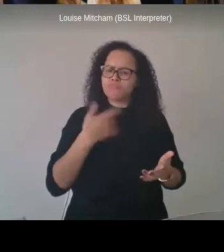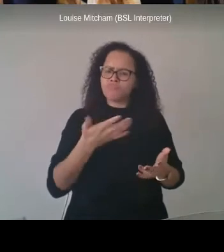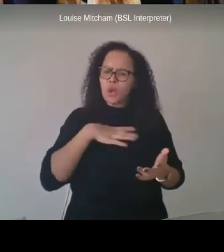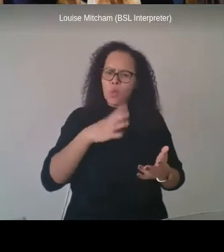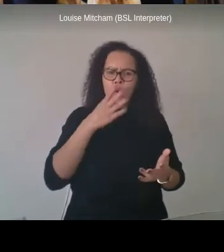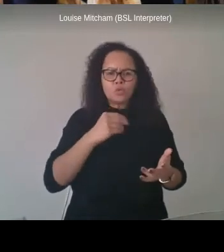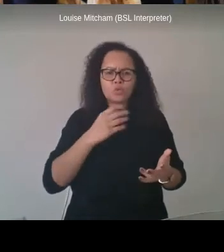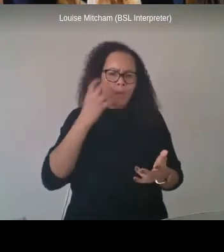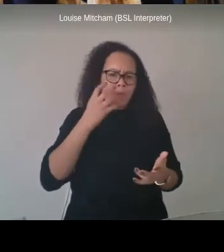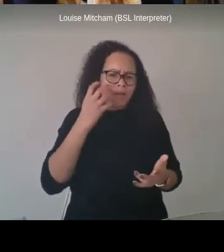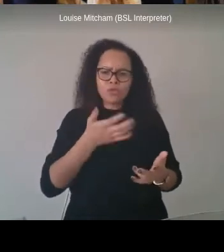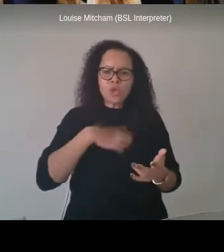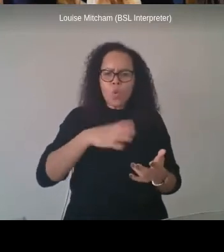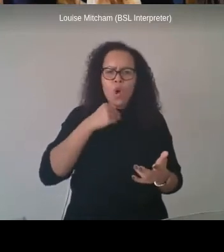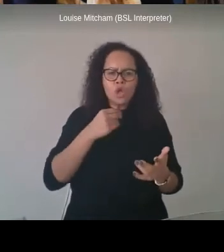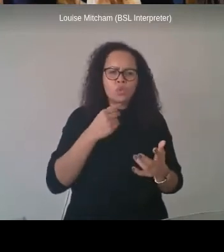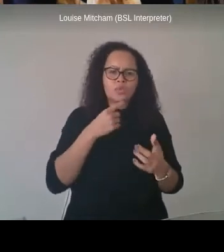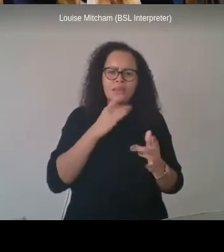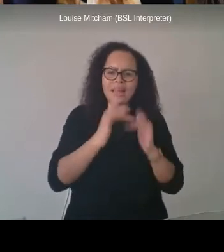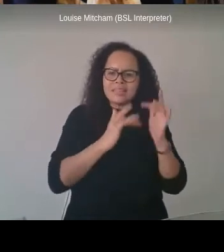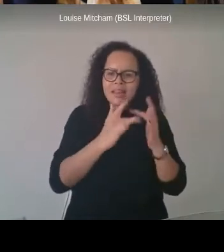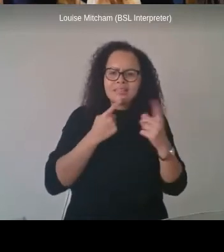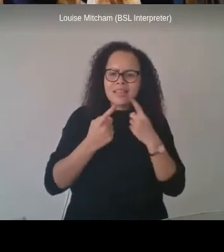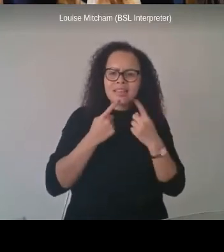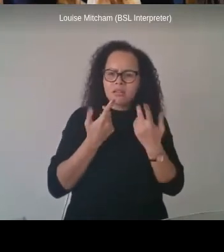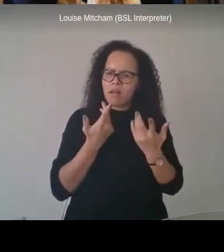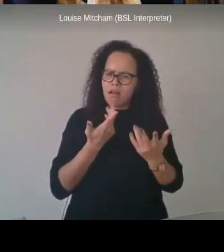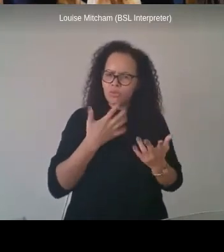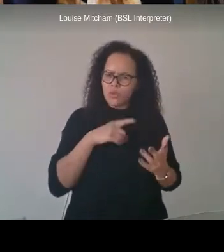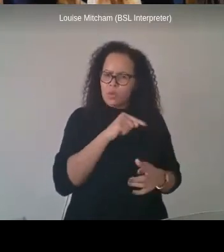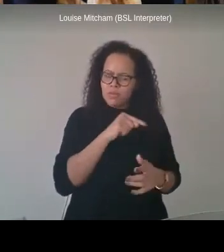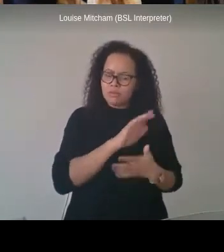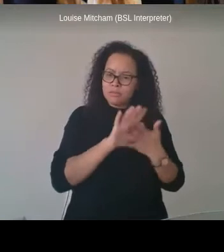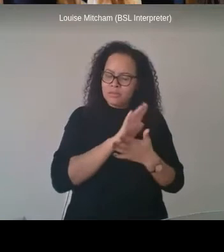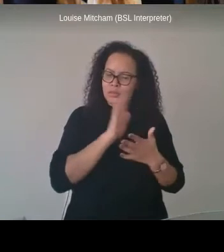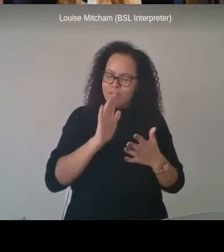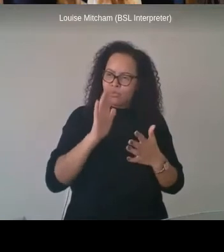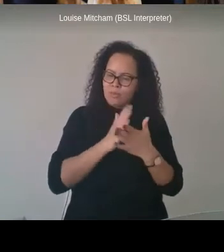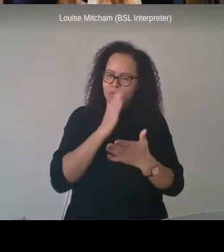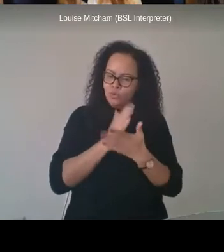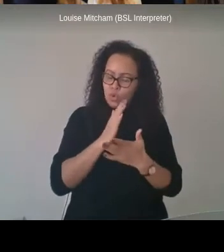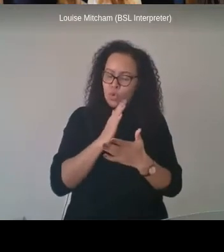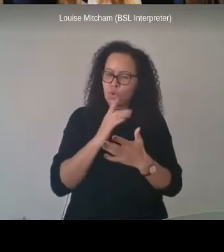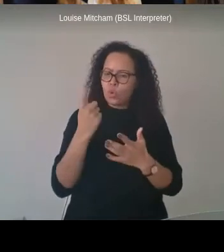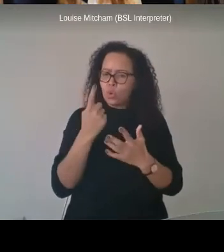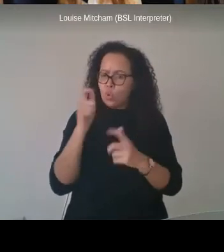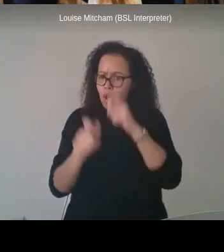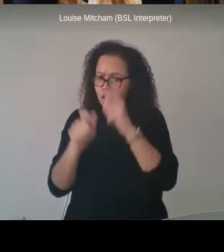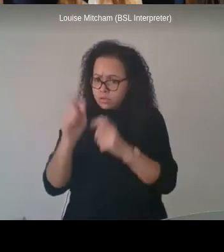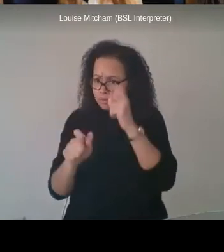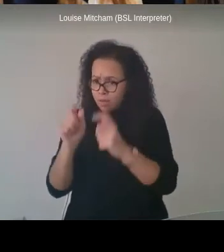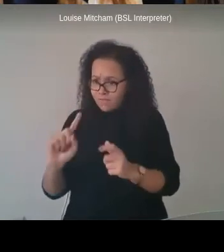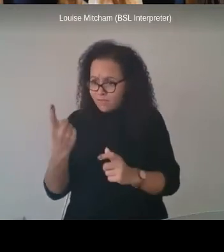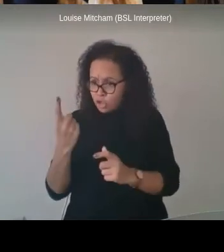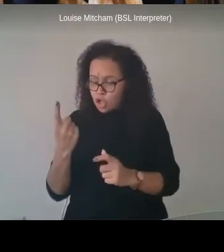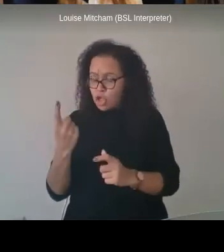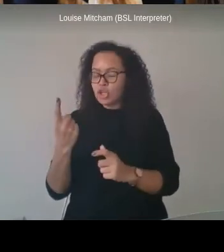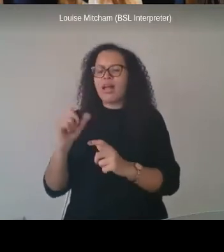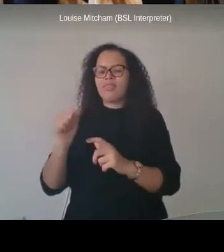a whole, I think if you can make sure you absolutely engage with who your end customer is first, and then you design back from